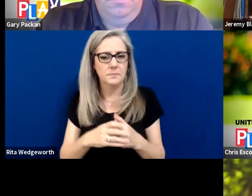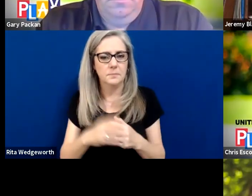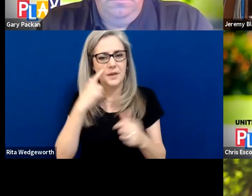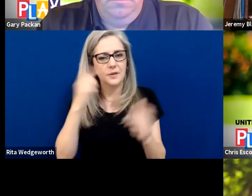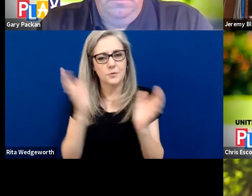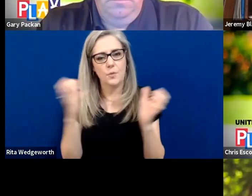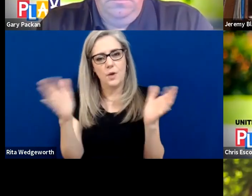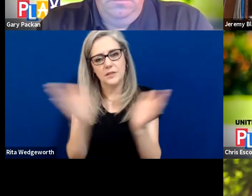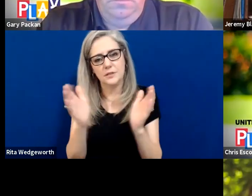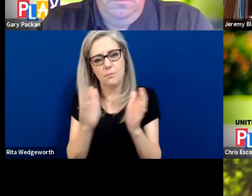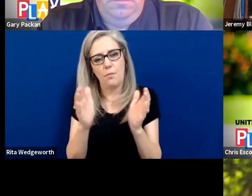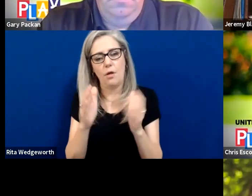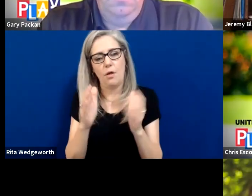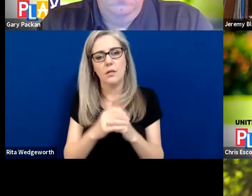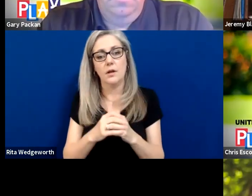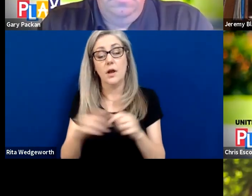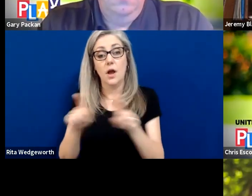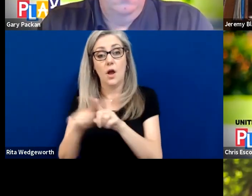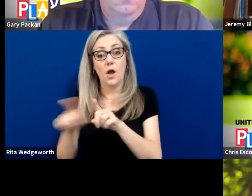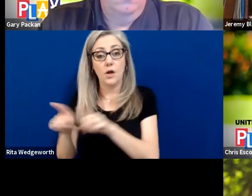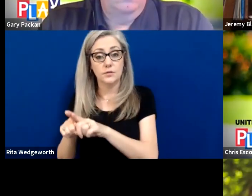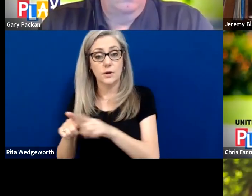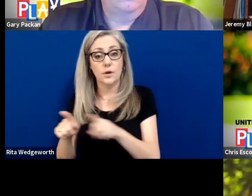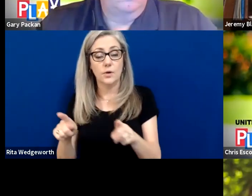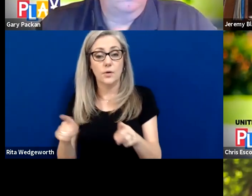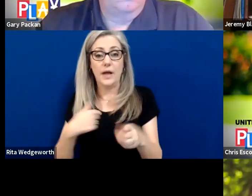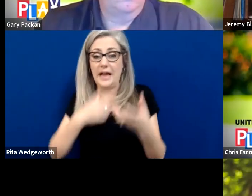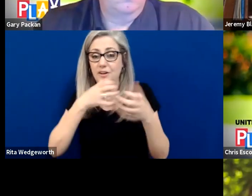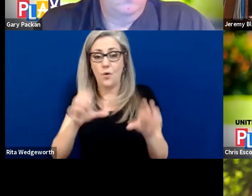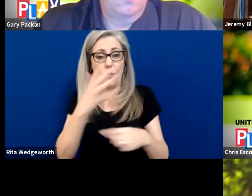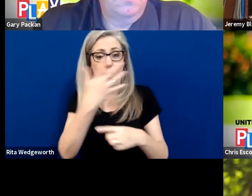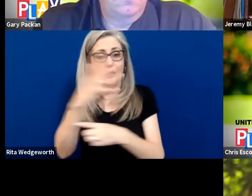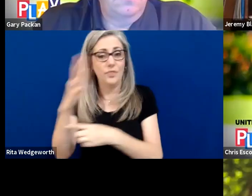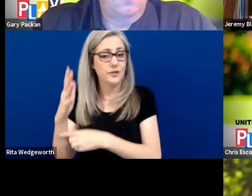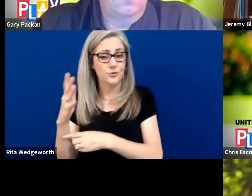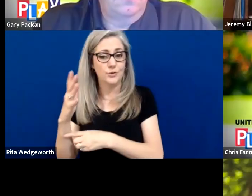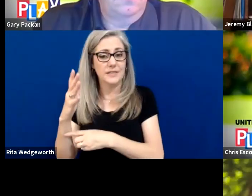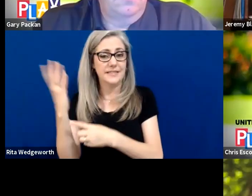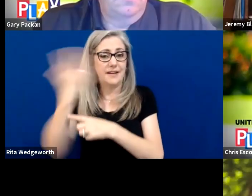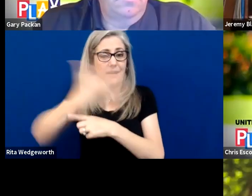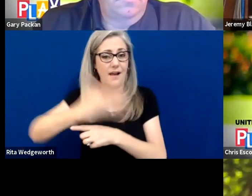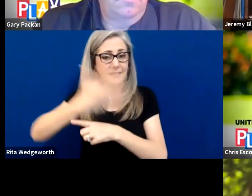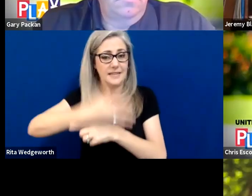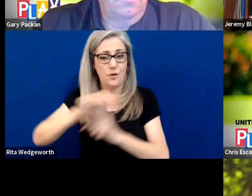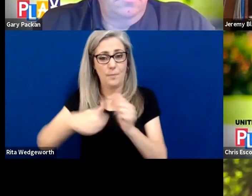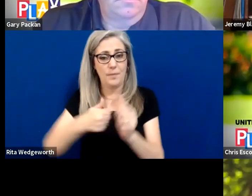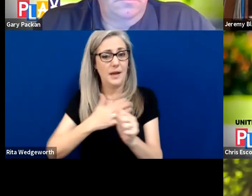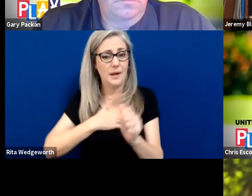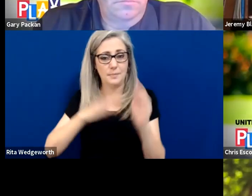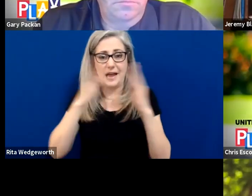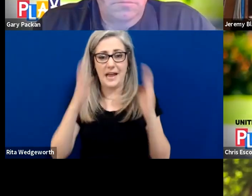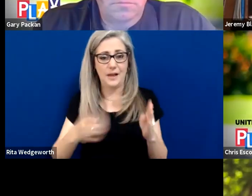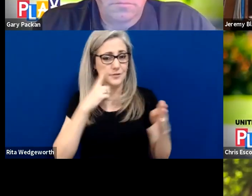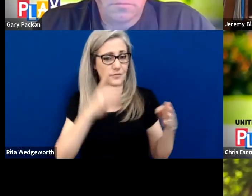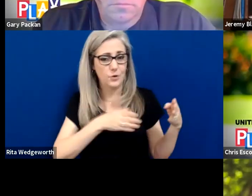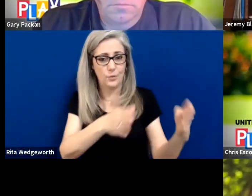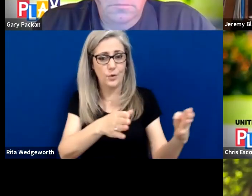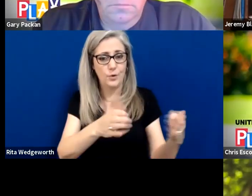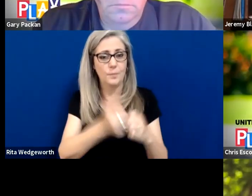these trees behind our house to be knocked down for a road. And I think most people on my street would probably say the same thing.